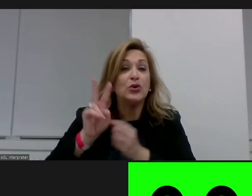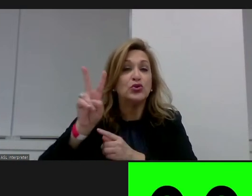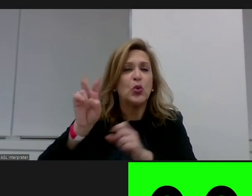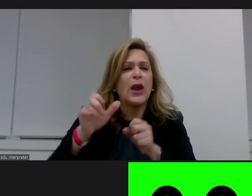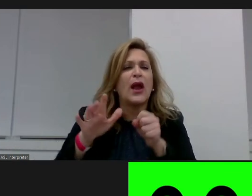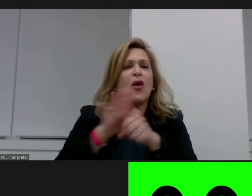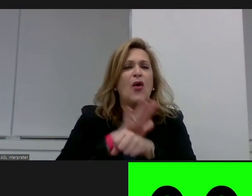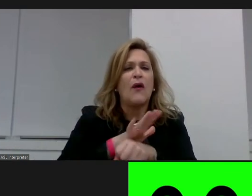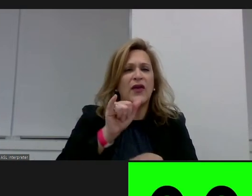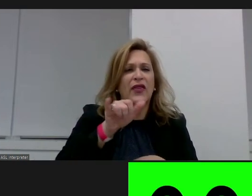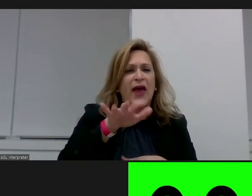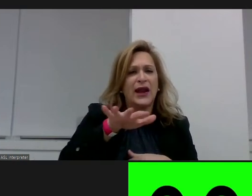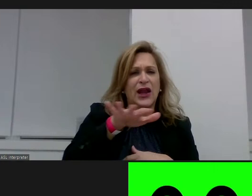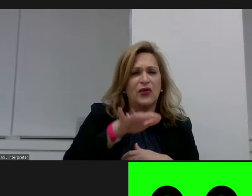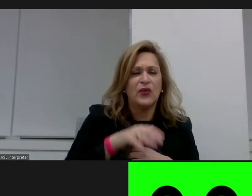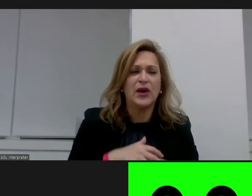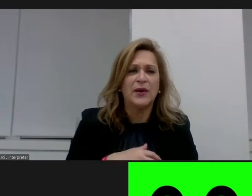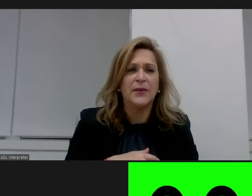Okay, and I just heard it.